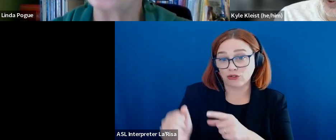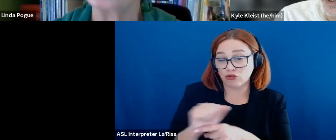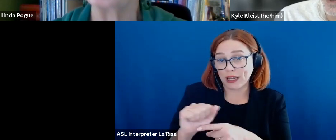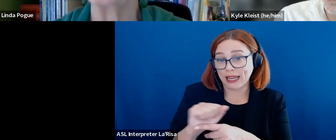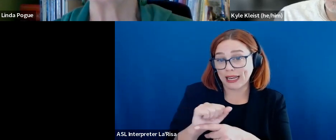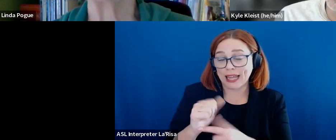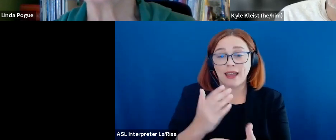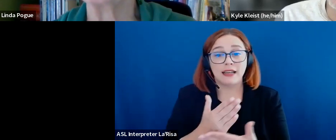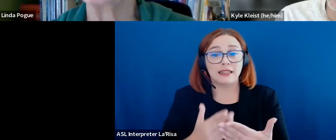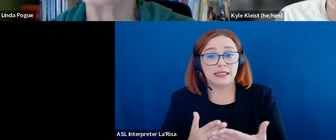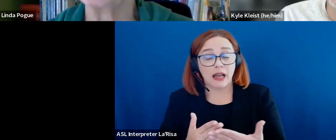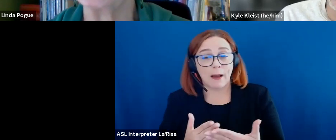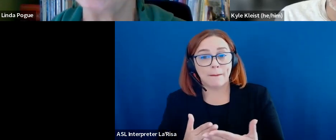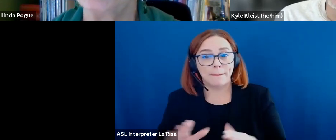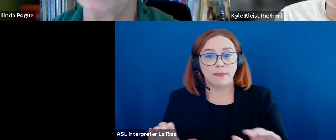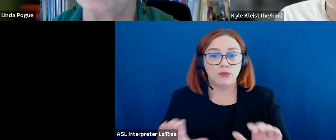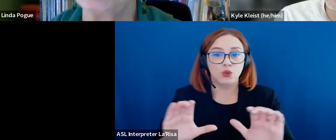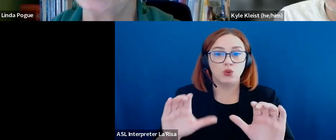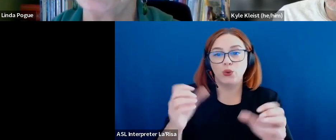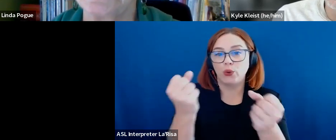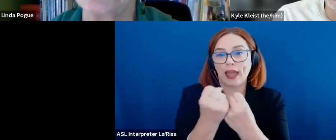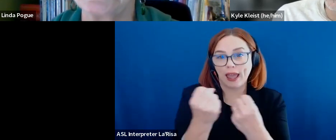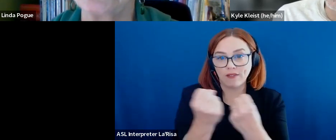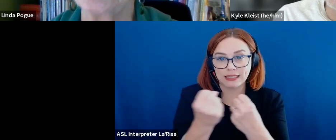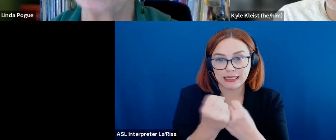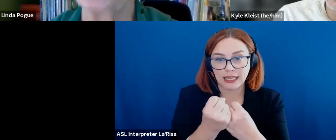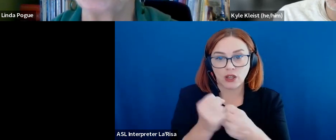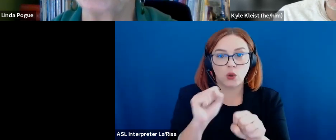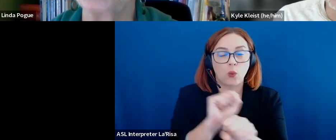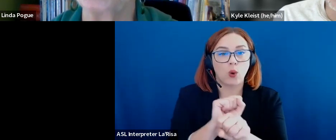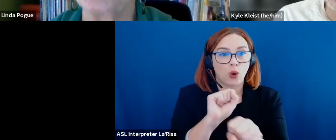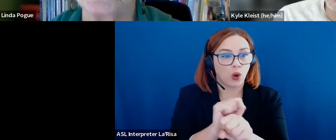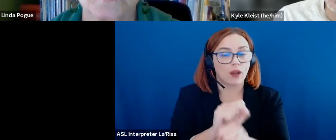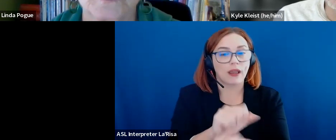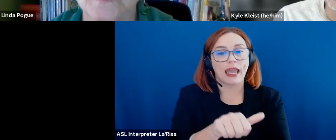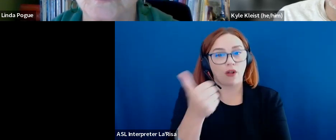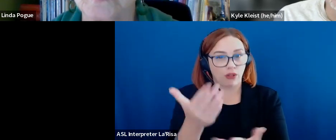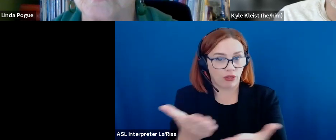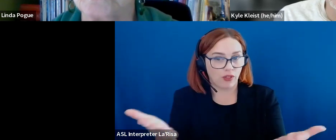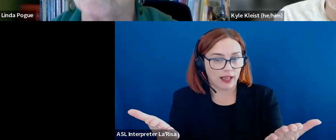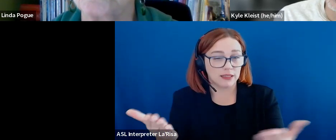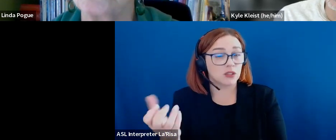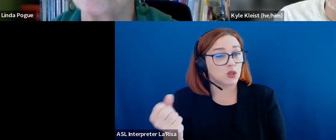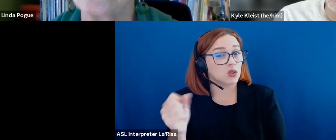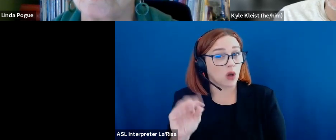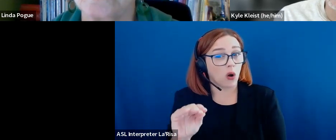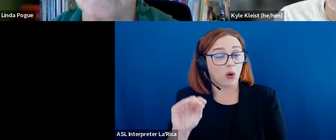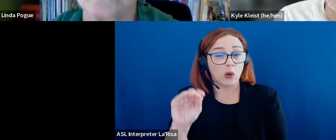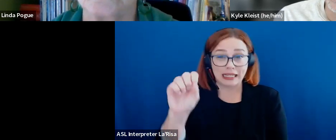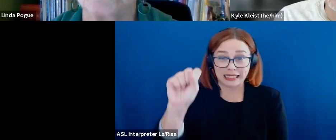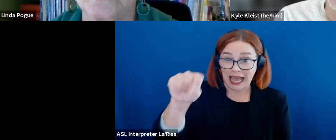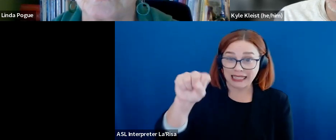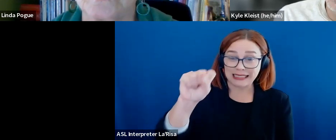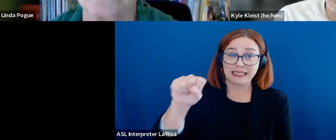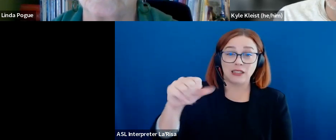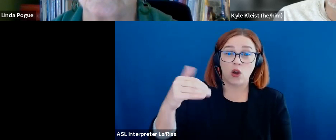advocacy work and other things. So yes, a lot of times it does. It's hard to dedicate that